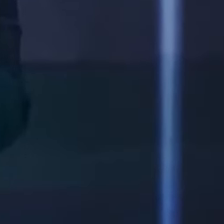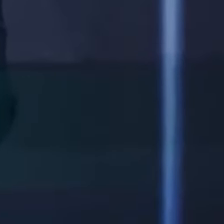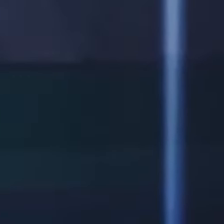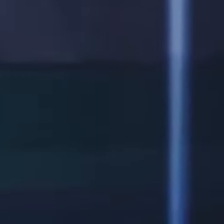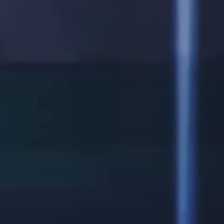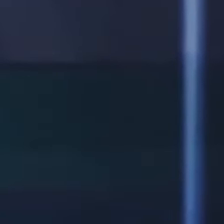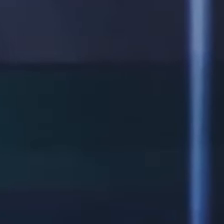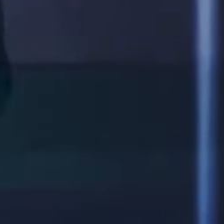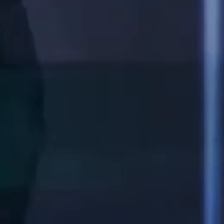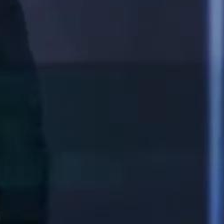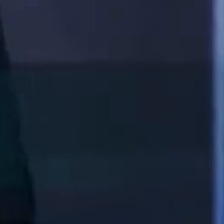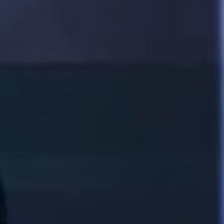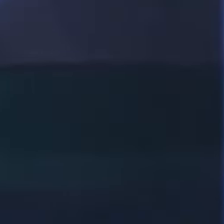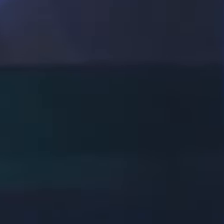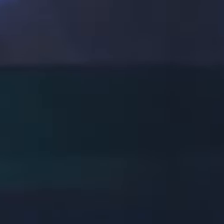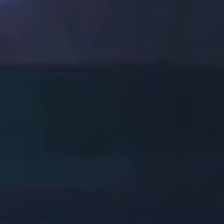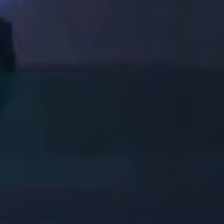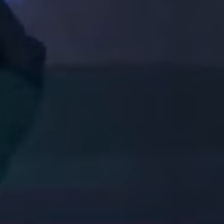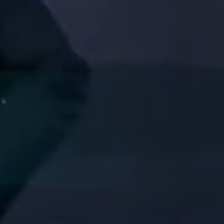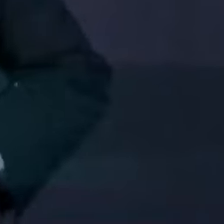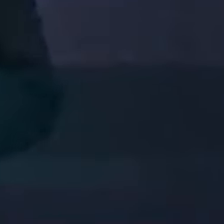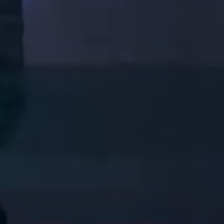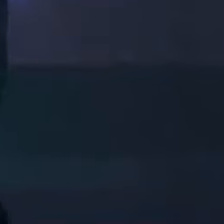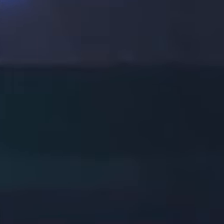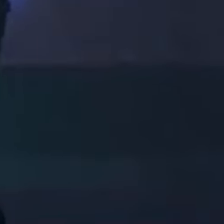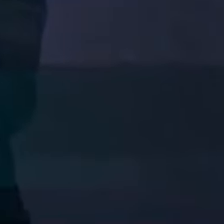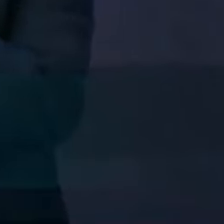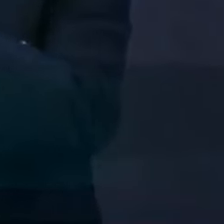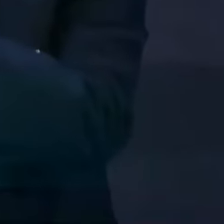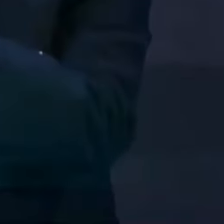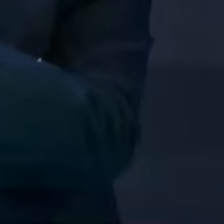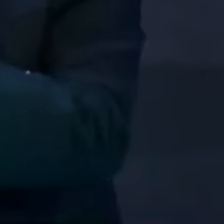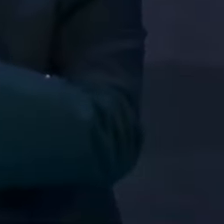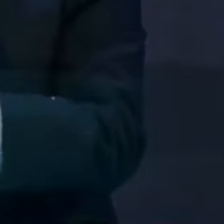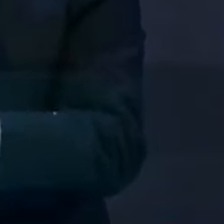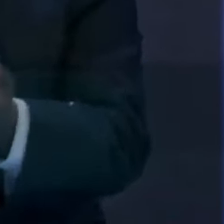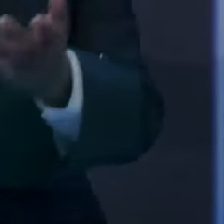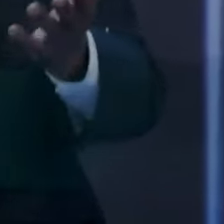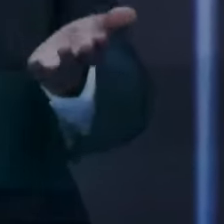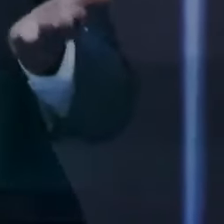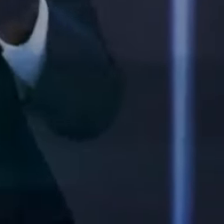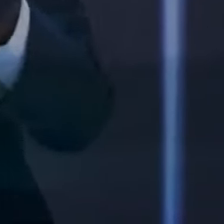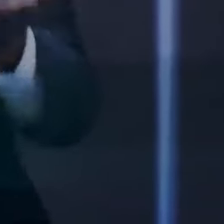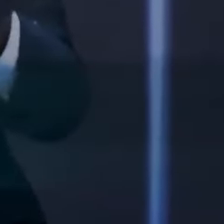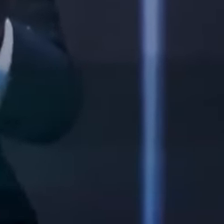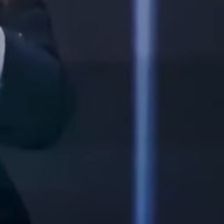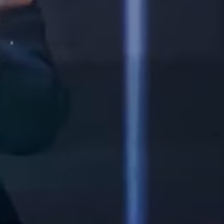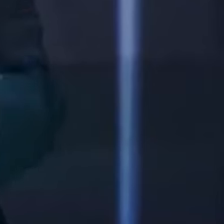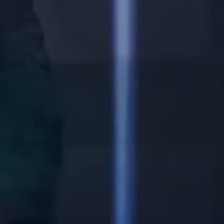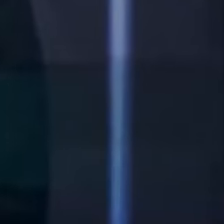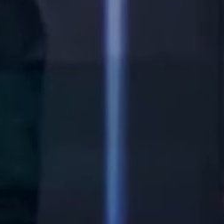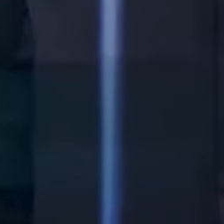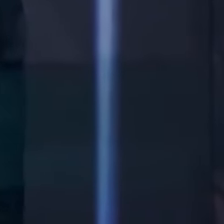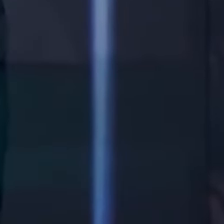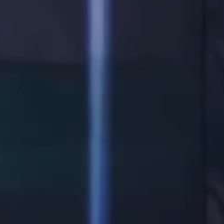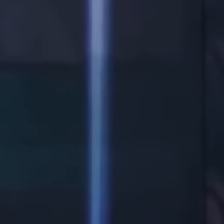the Bible, that opens our eyes to that kind of inheritance, and to turn them from darkness to